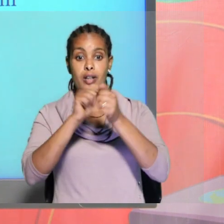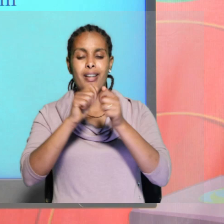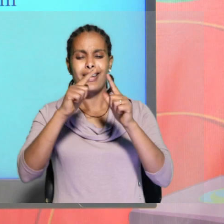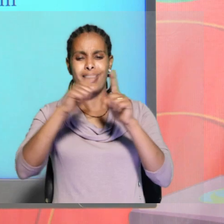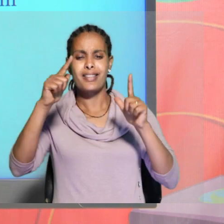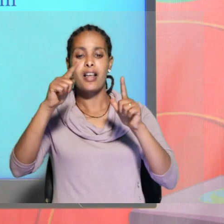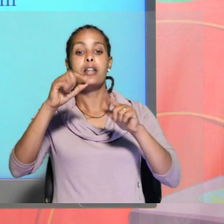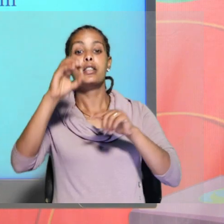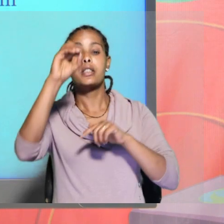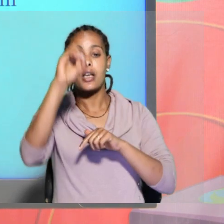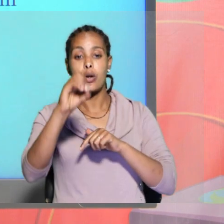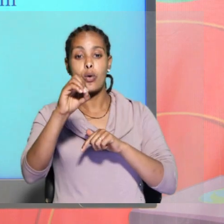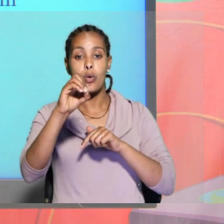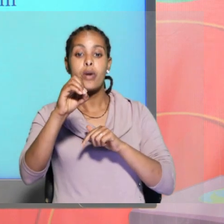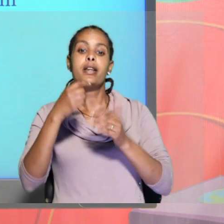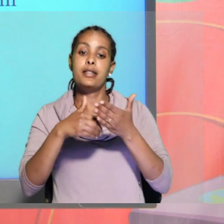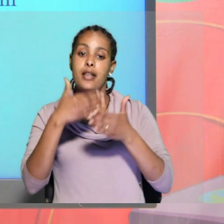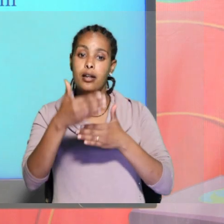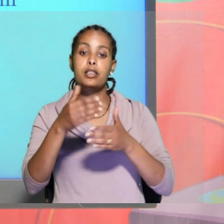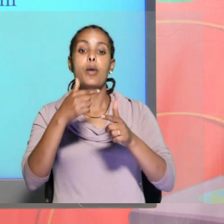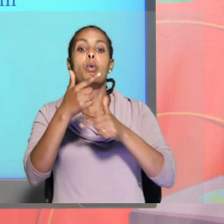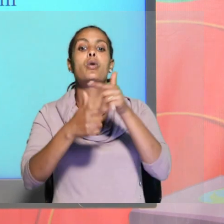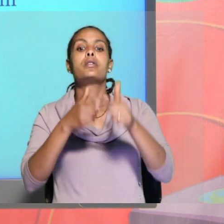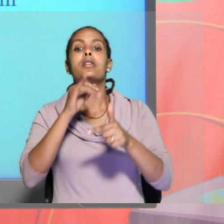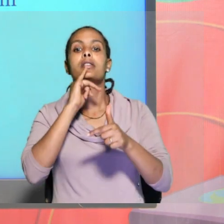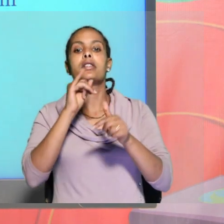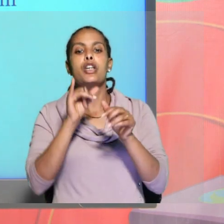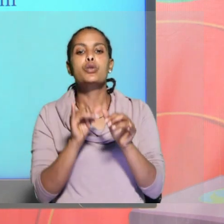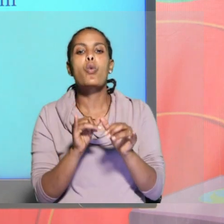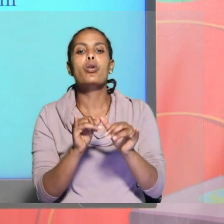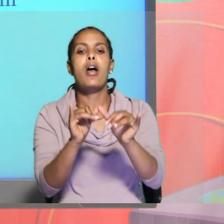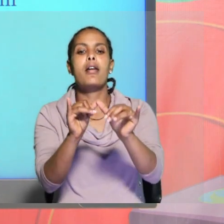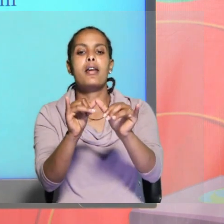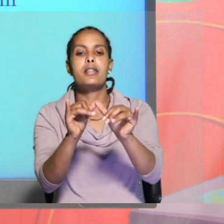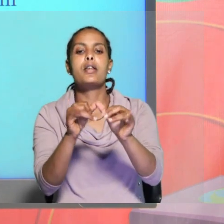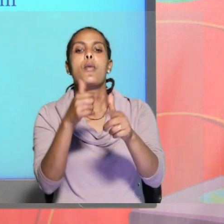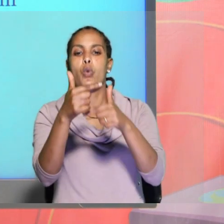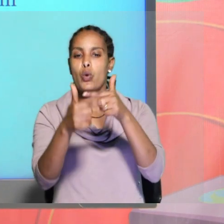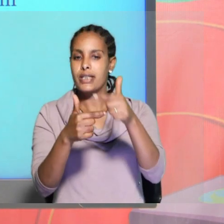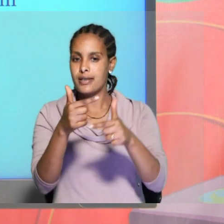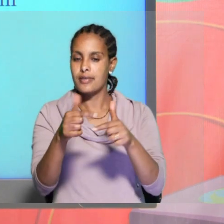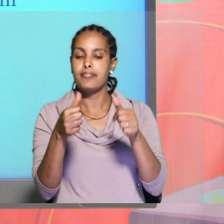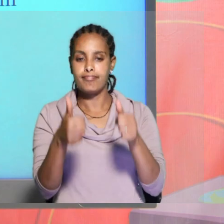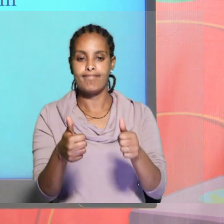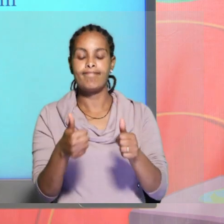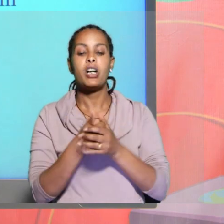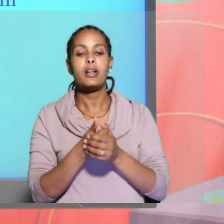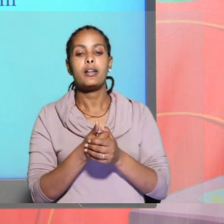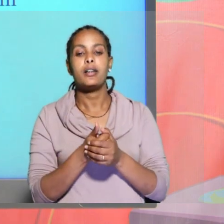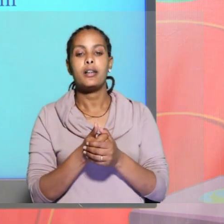0, then the process is spontaneous process.